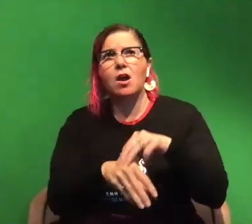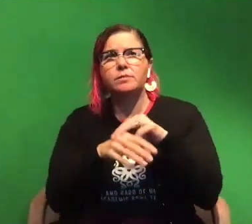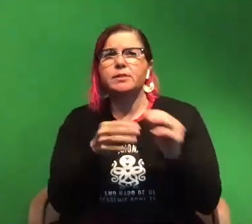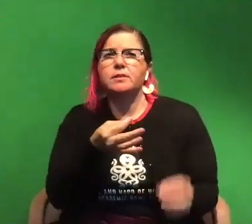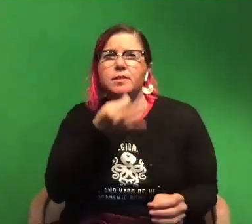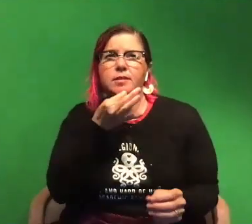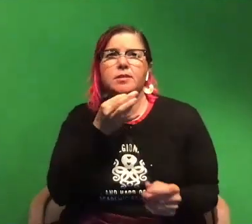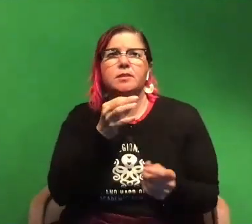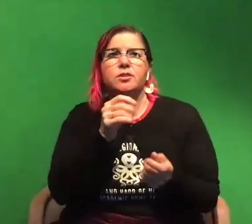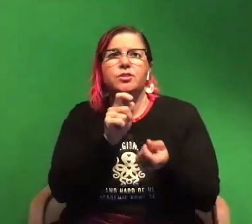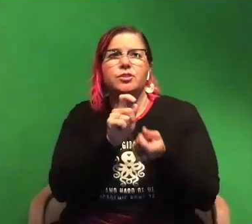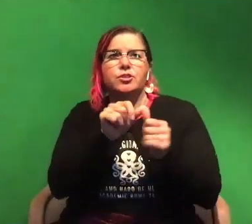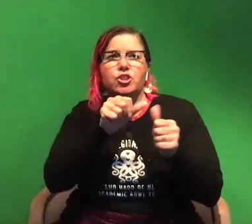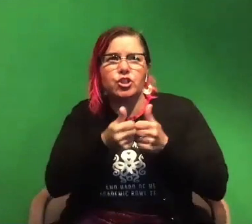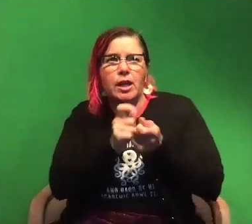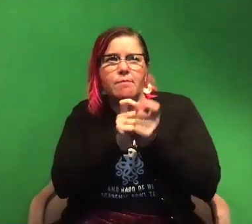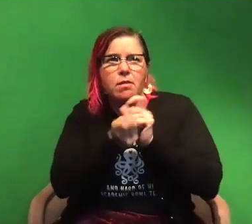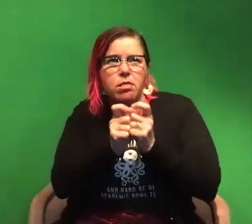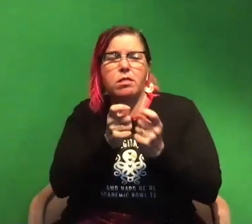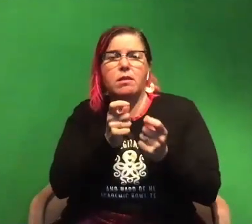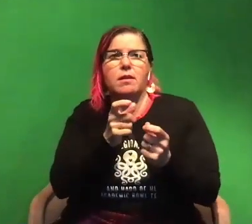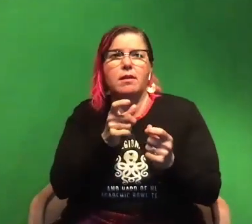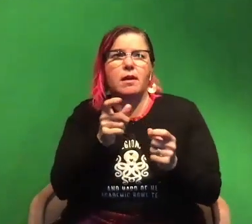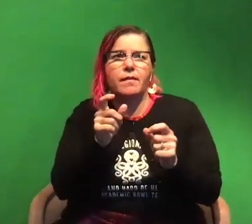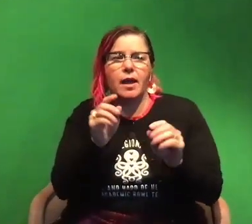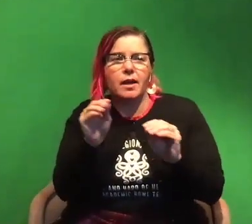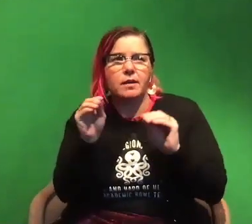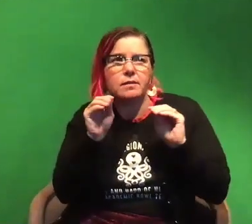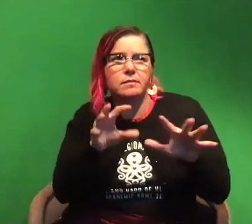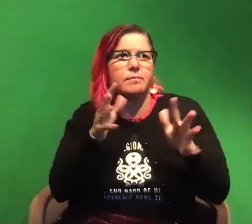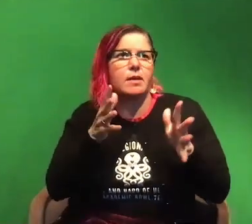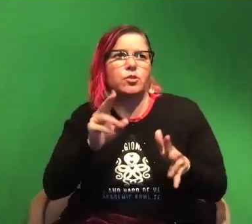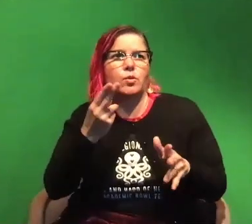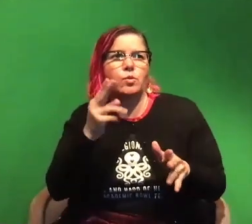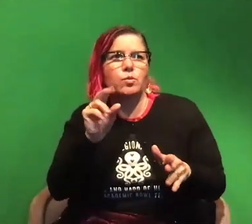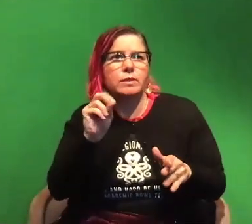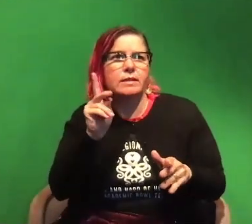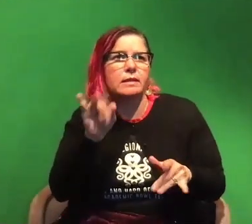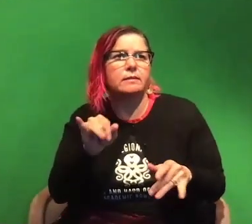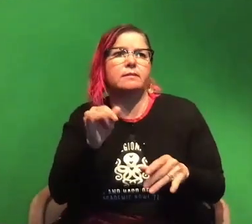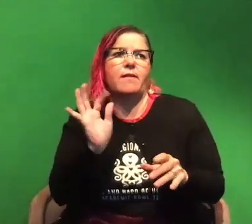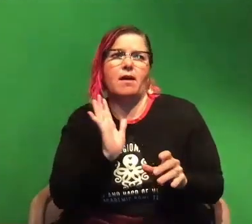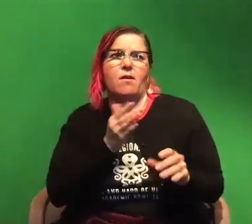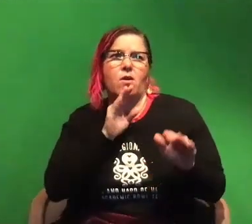amazing shapeshifters and, you know, kind of the Houdinis of our ocean realm. And they certainly do